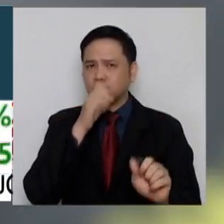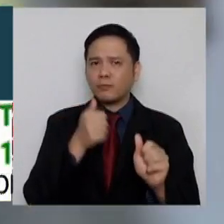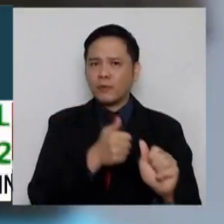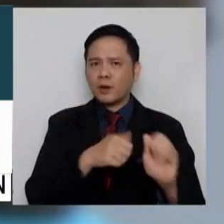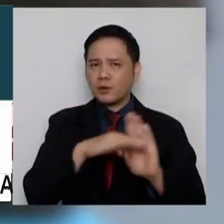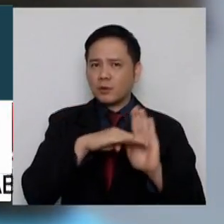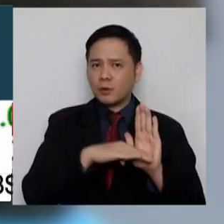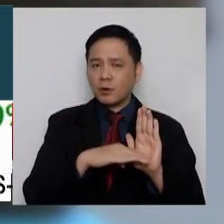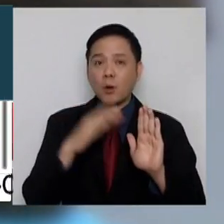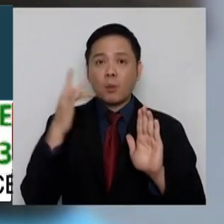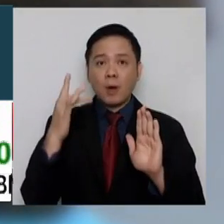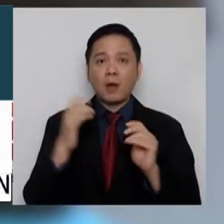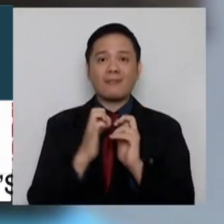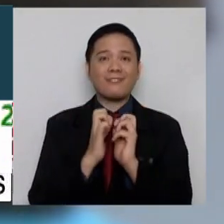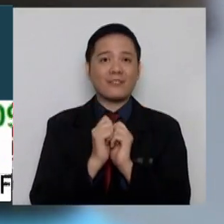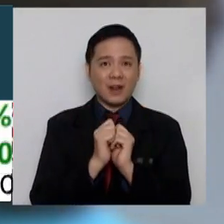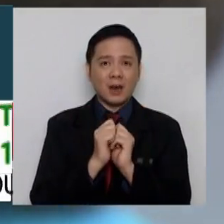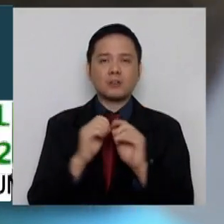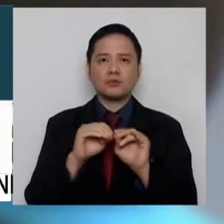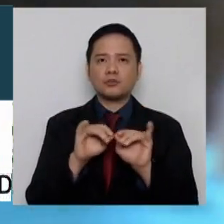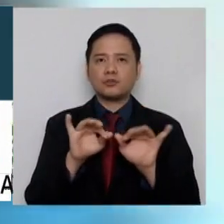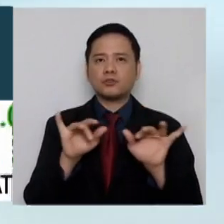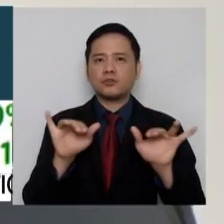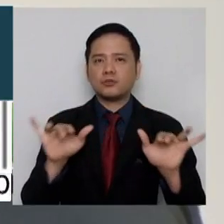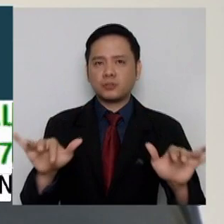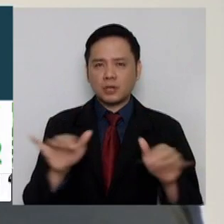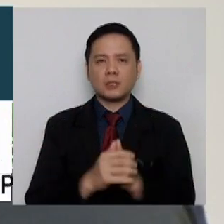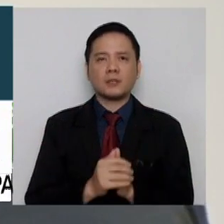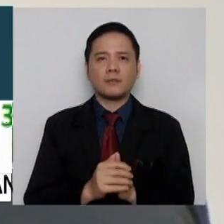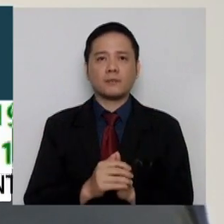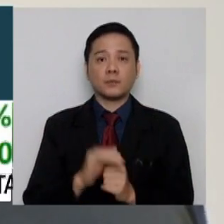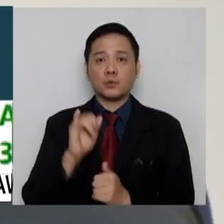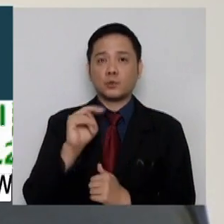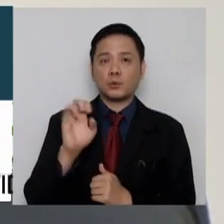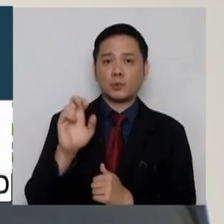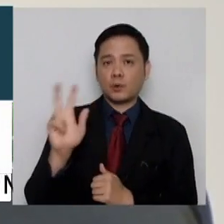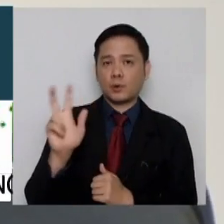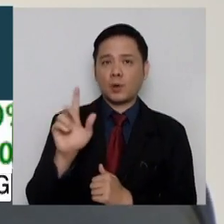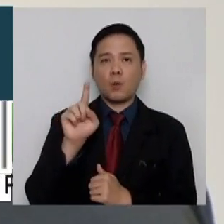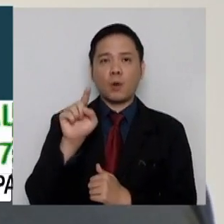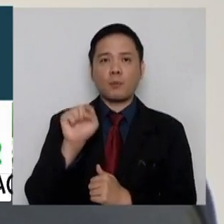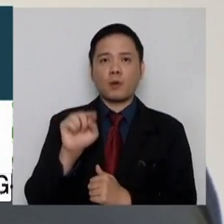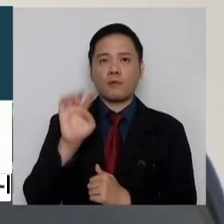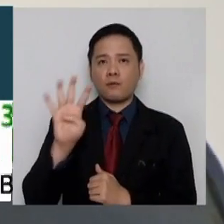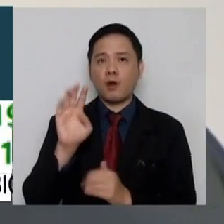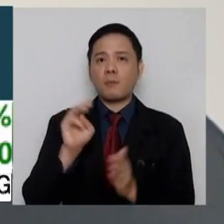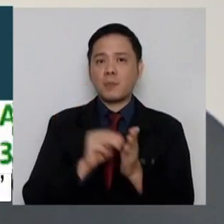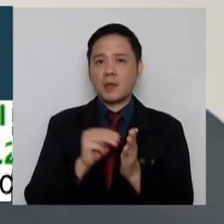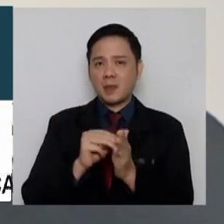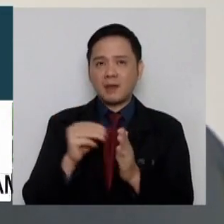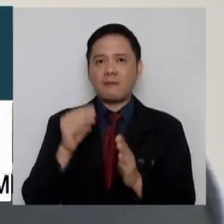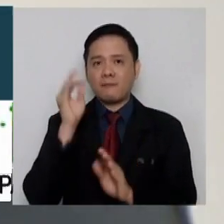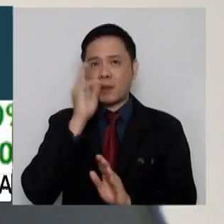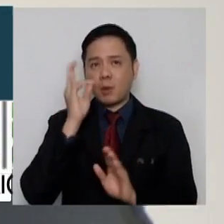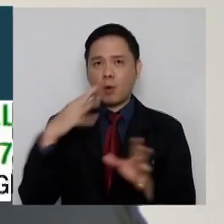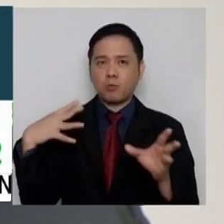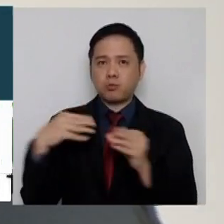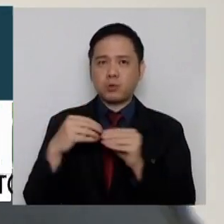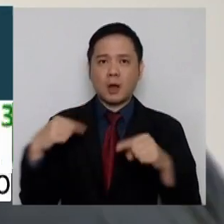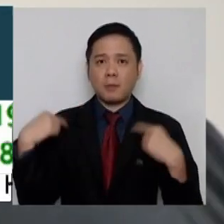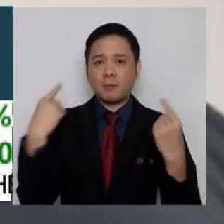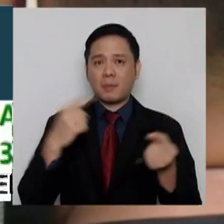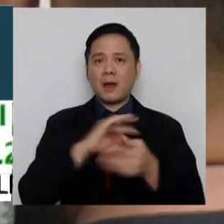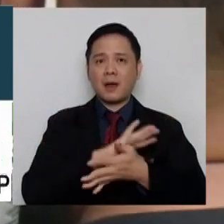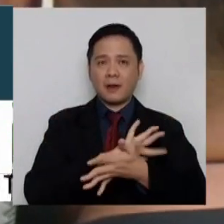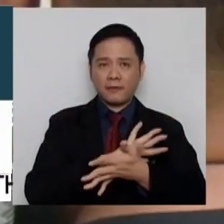foreign variants of the virus. Of June 30, 1.4 million Filipinos have been infected with COVID-19, and of these